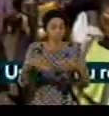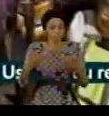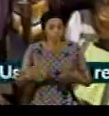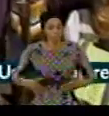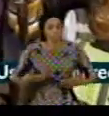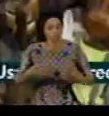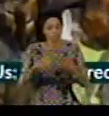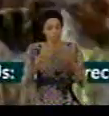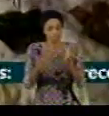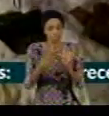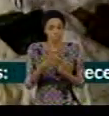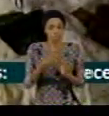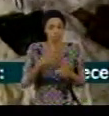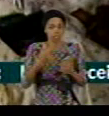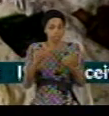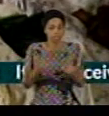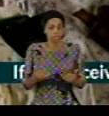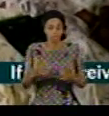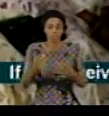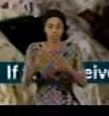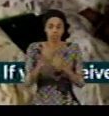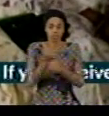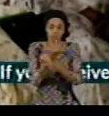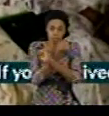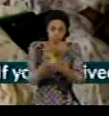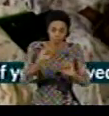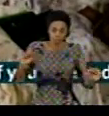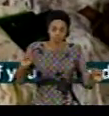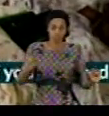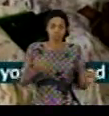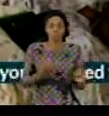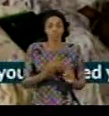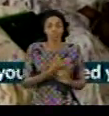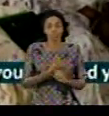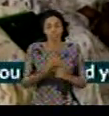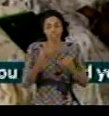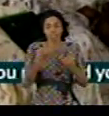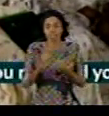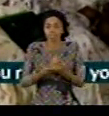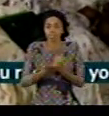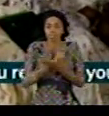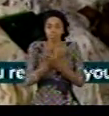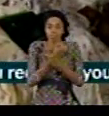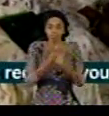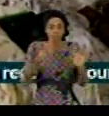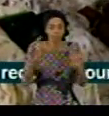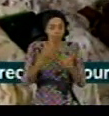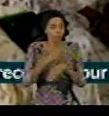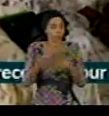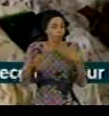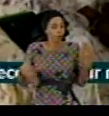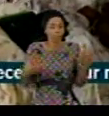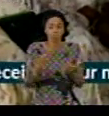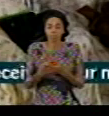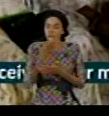now we'll take you to Lagos Nigeria Lagos live